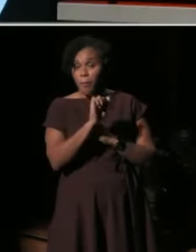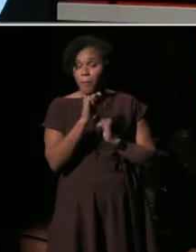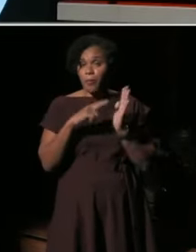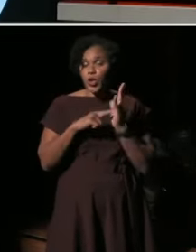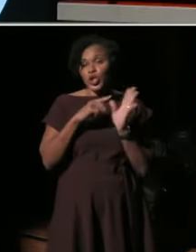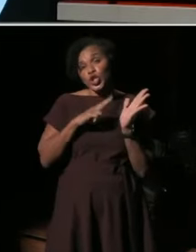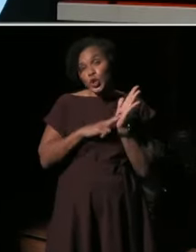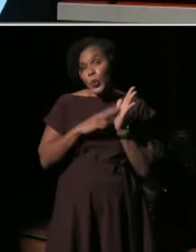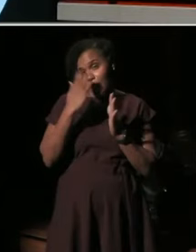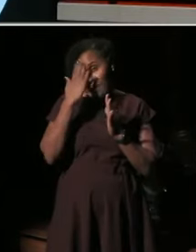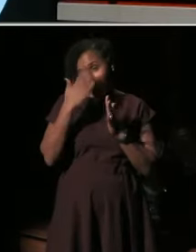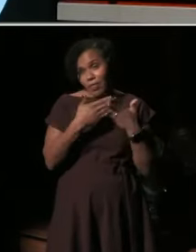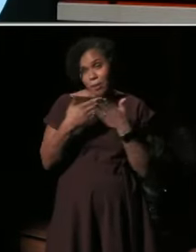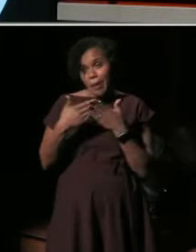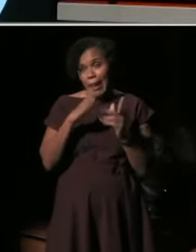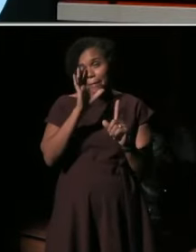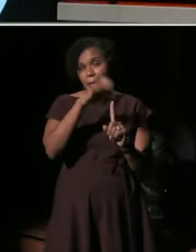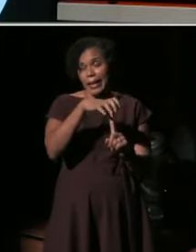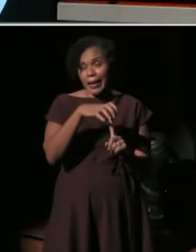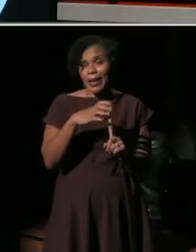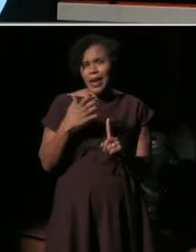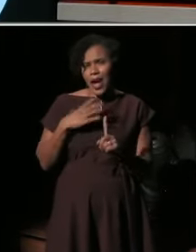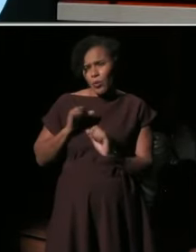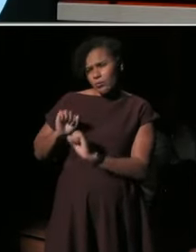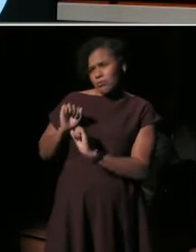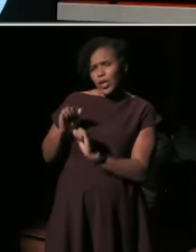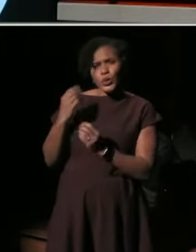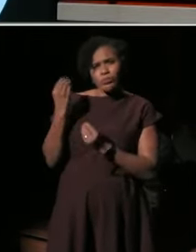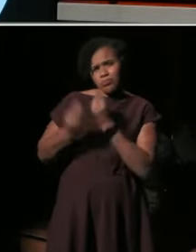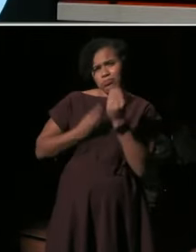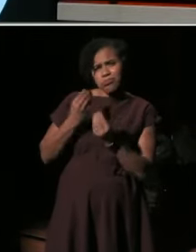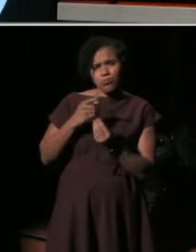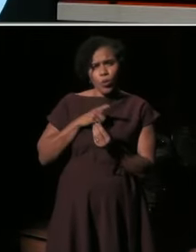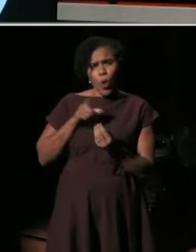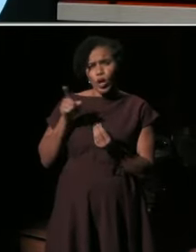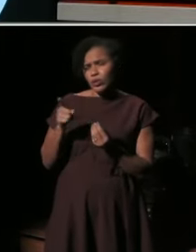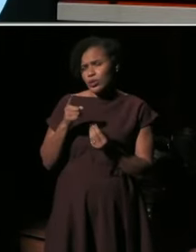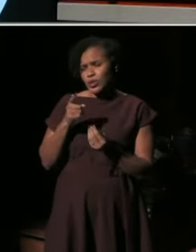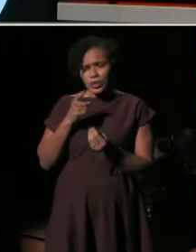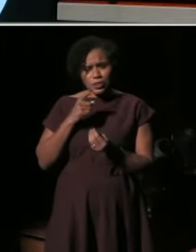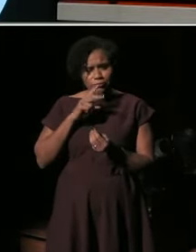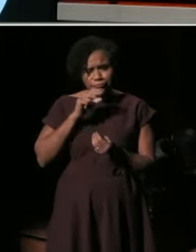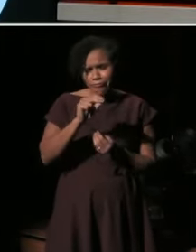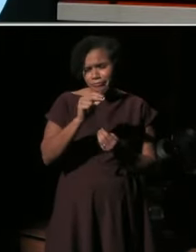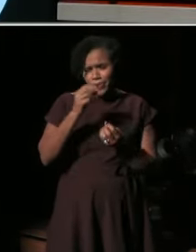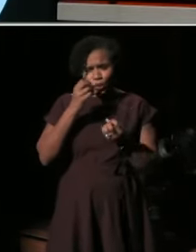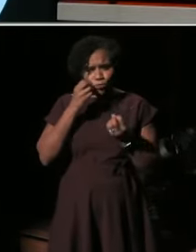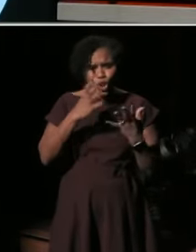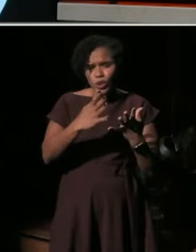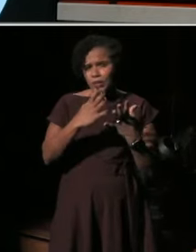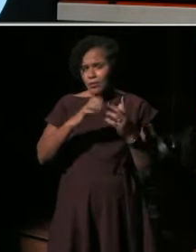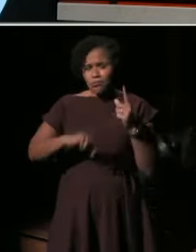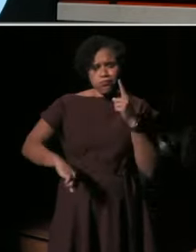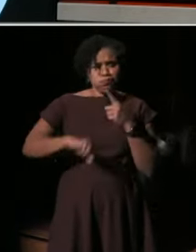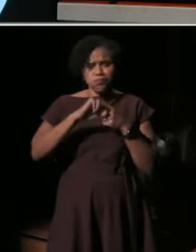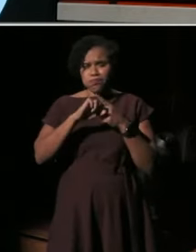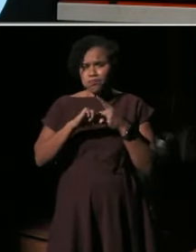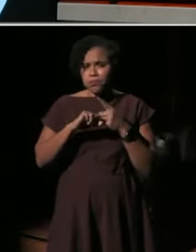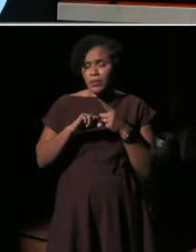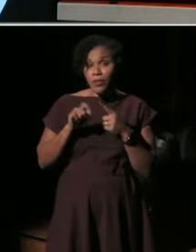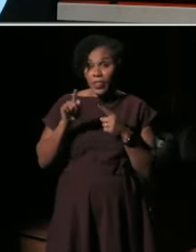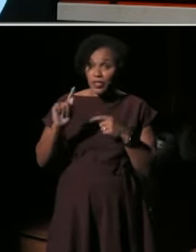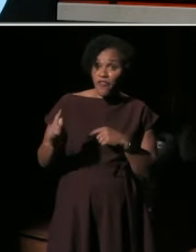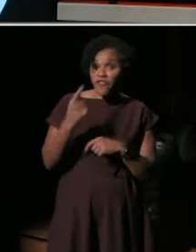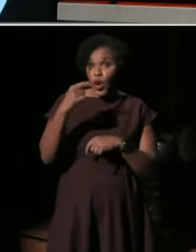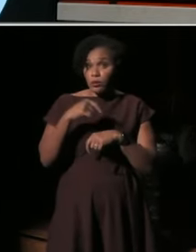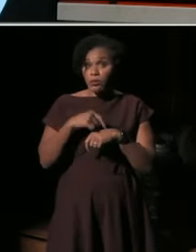and really want Teresa to say a few words because she spoke so beautifully and powerfully in our documentary, which was also the first time she'd